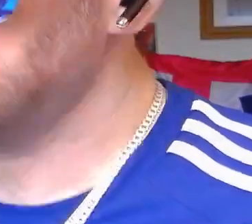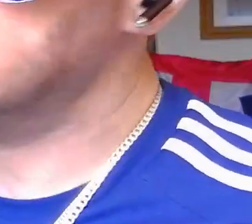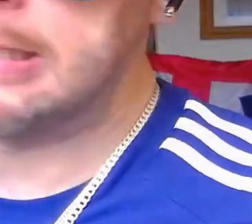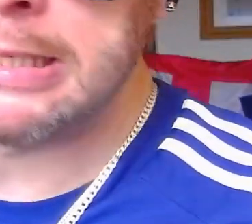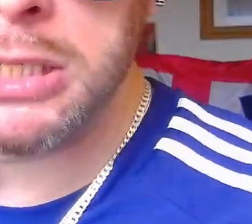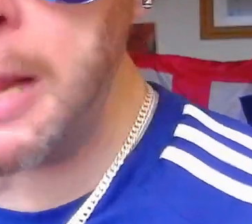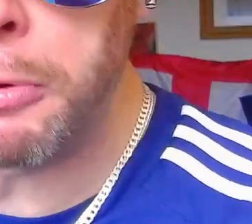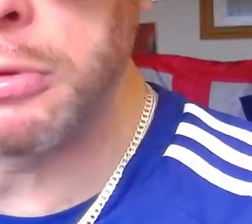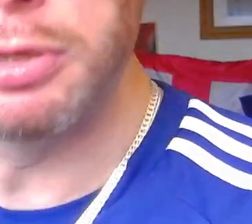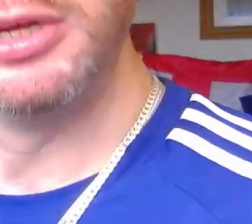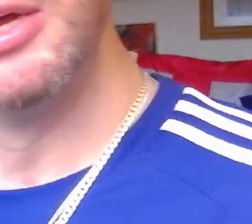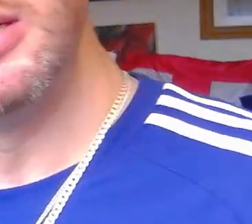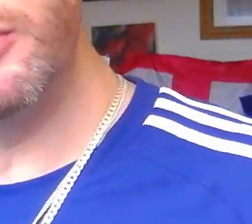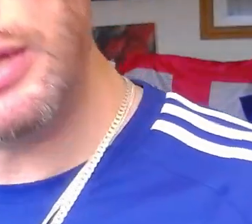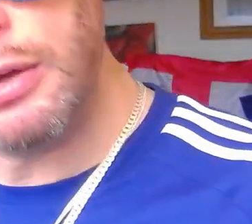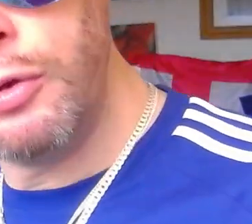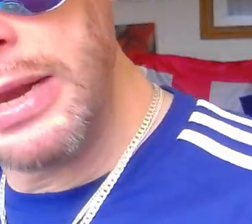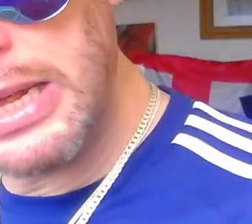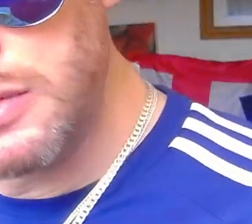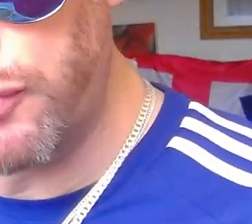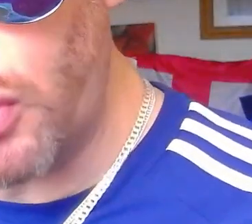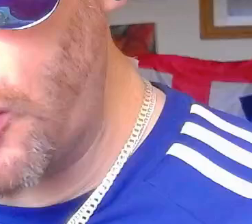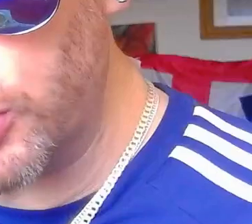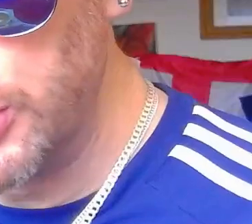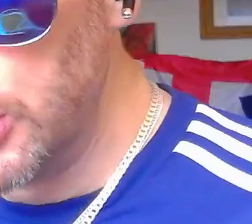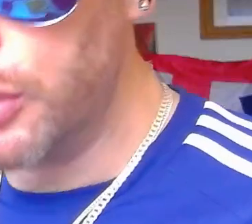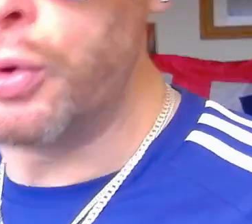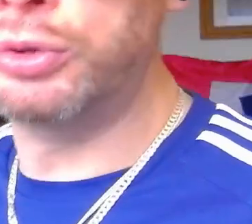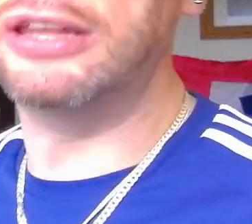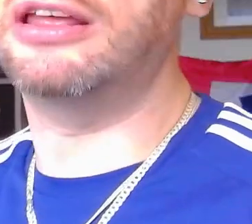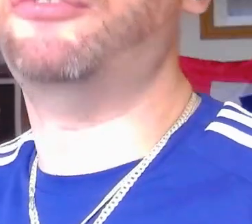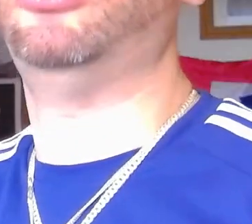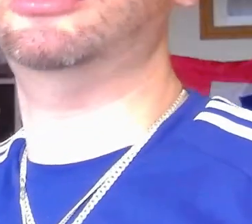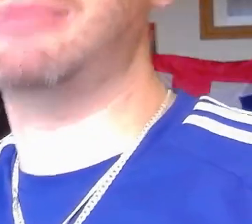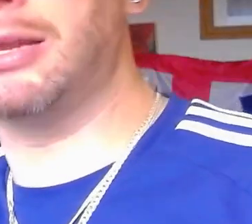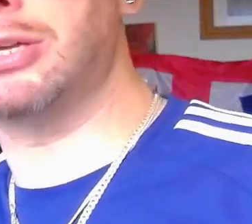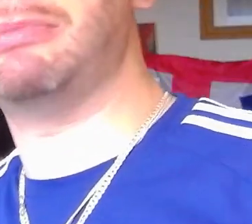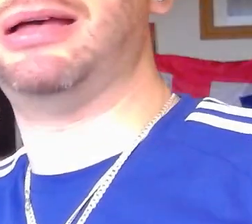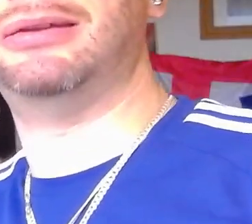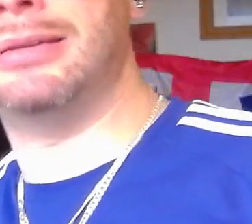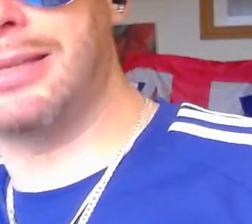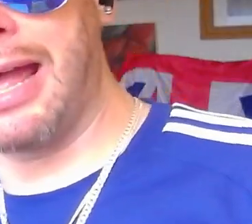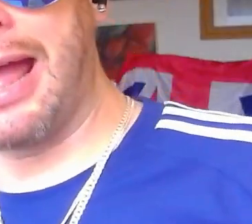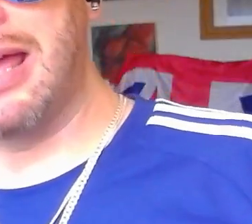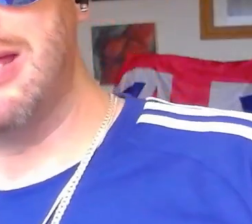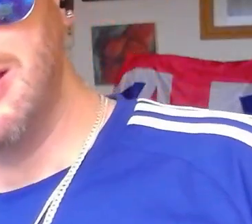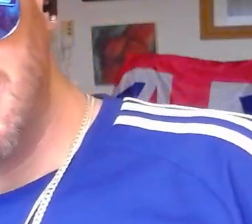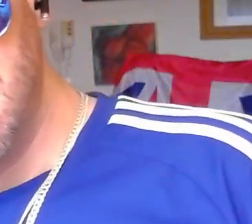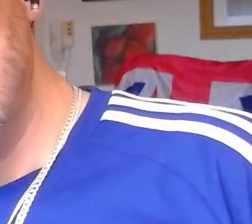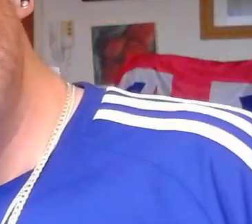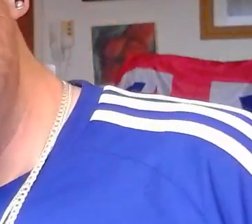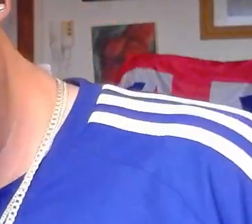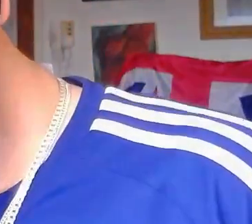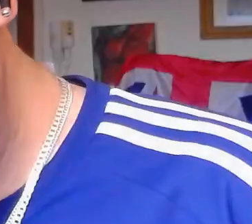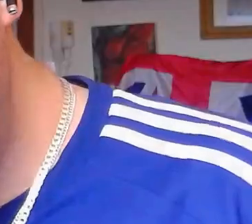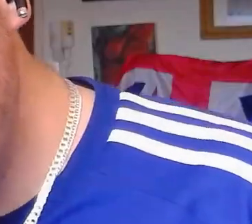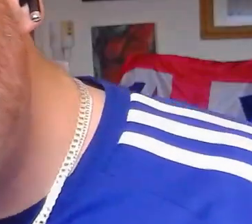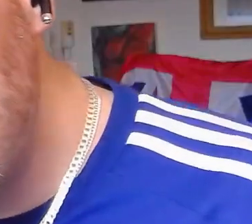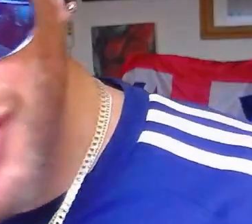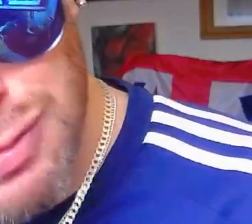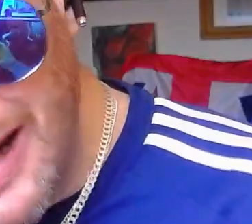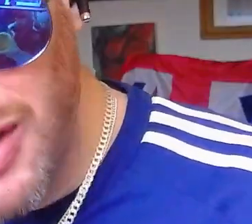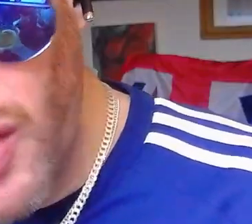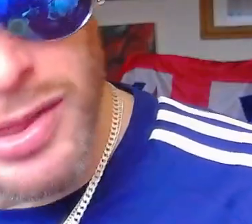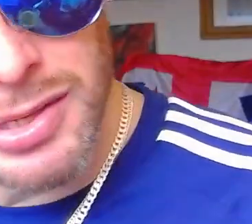sheep, because he's a shepherd. Look at how many his flock go to the fucking magic man in the sky. Just one